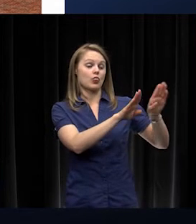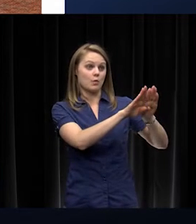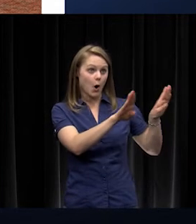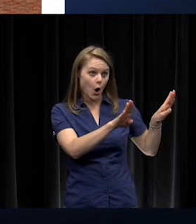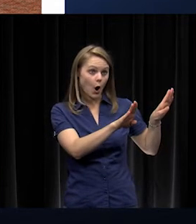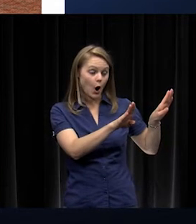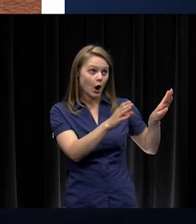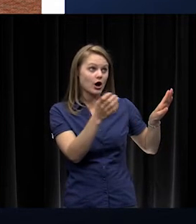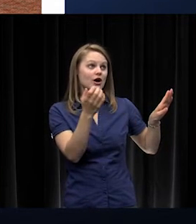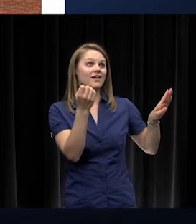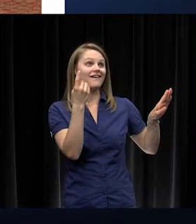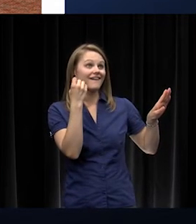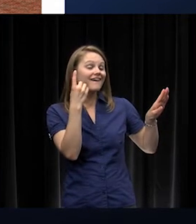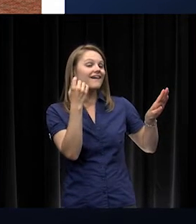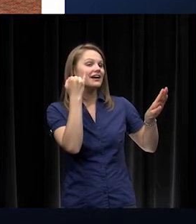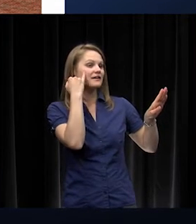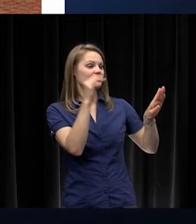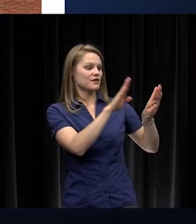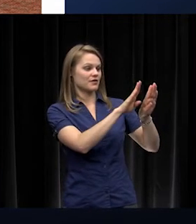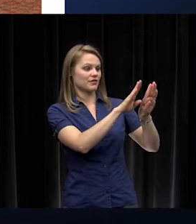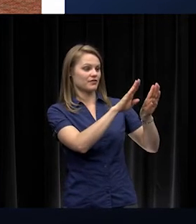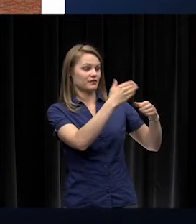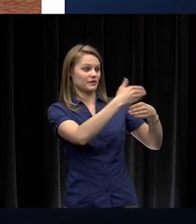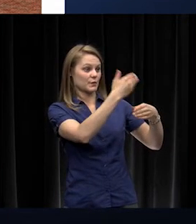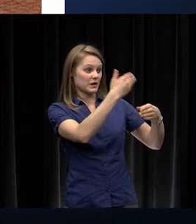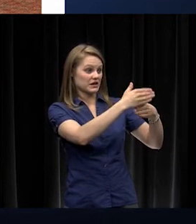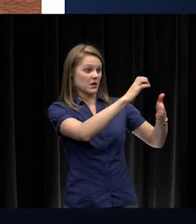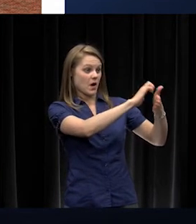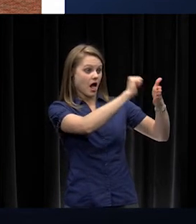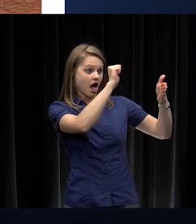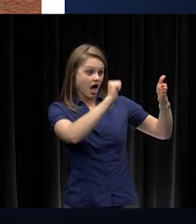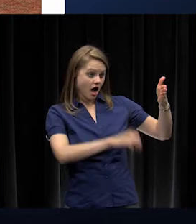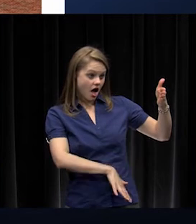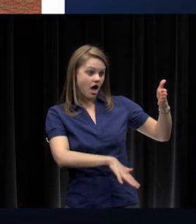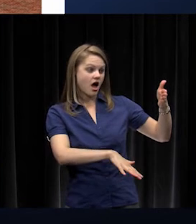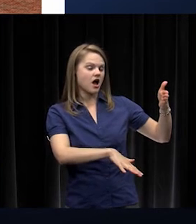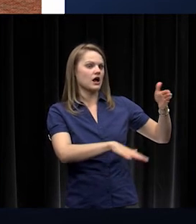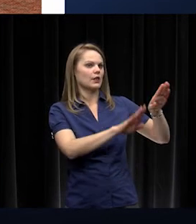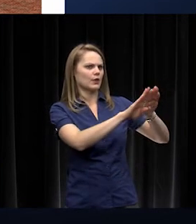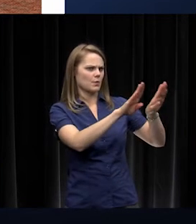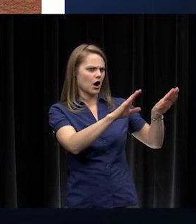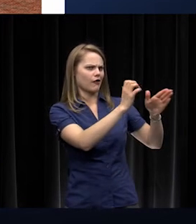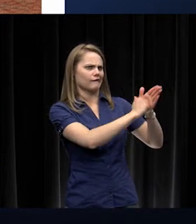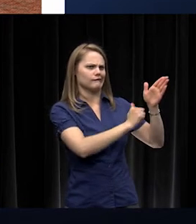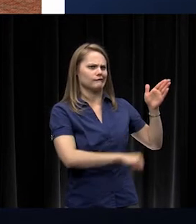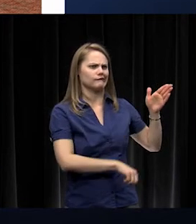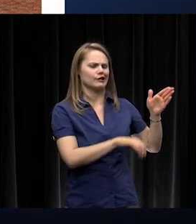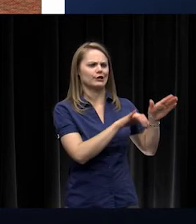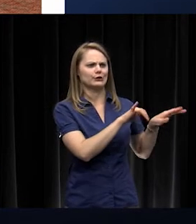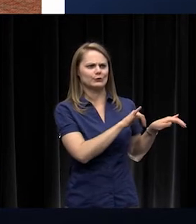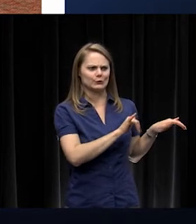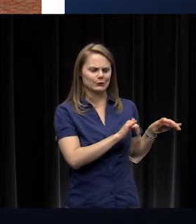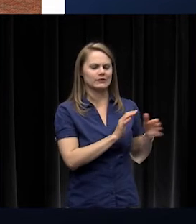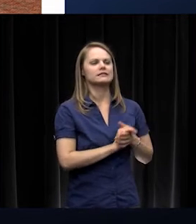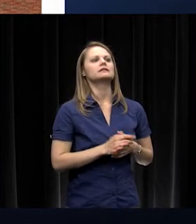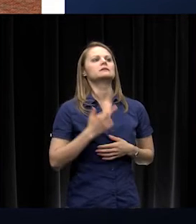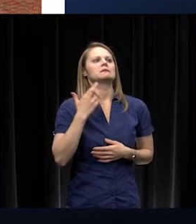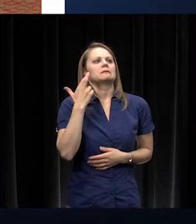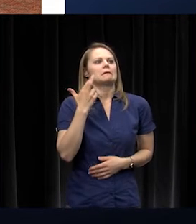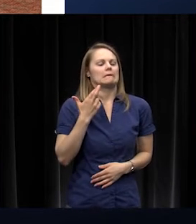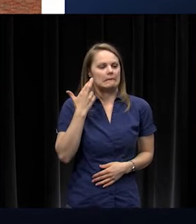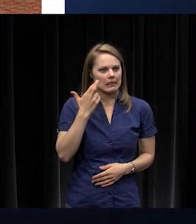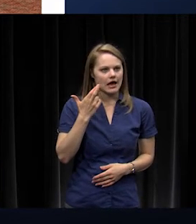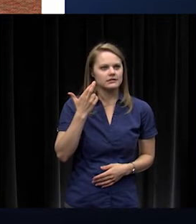part of the exterior wall was going to come with it. So we did a study on thermal performance of the wall system on the annex and realized that it's single